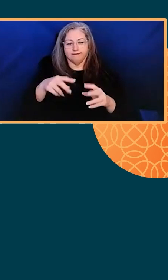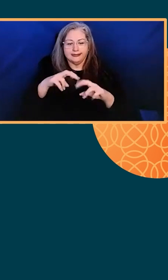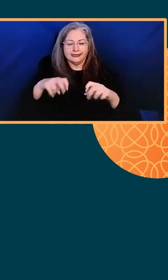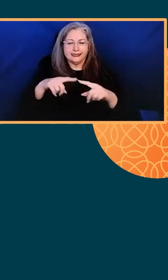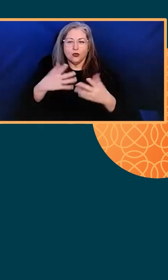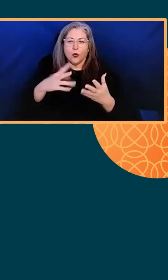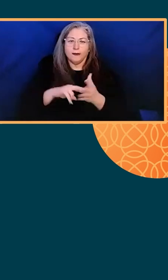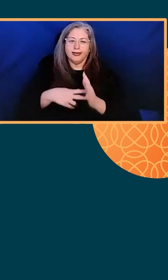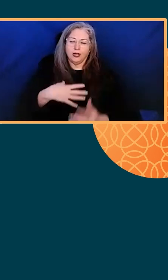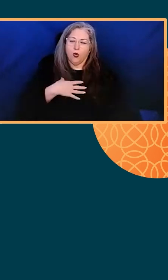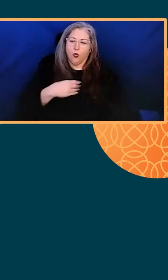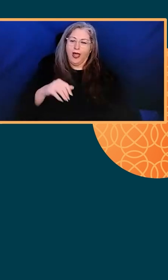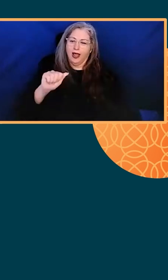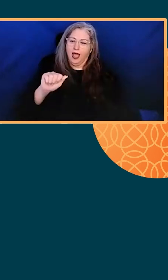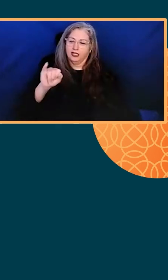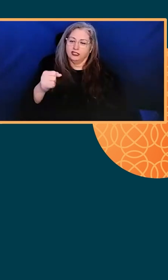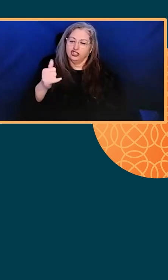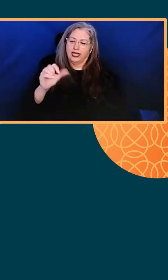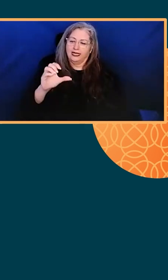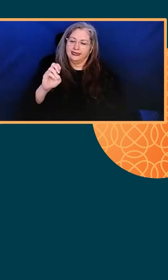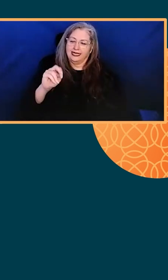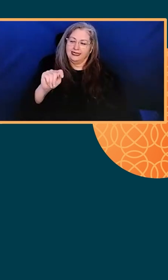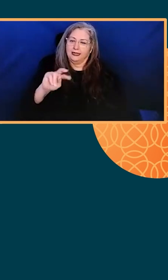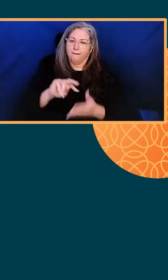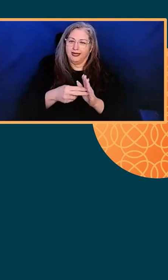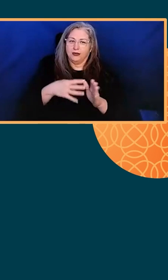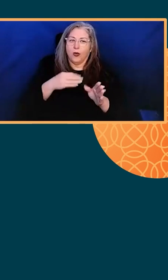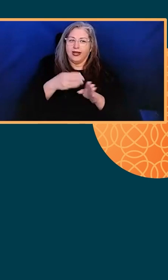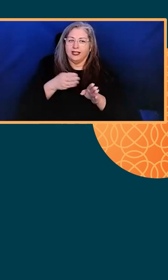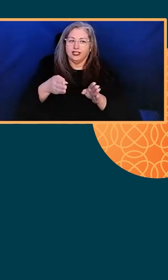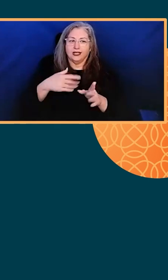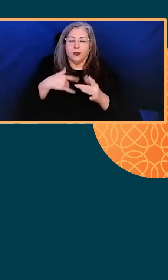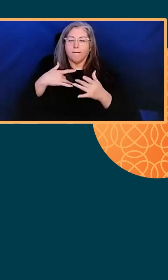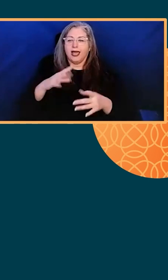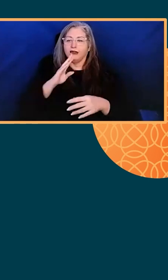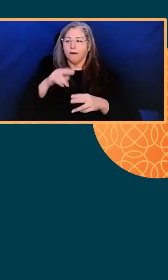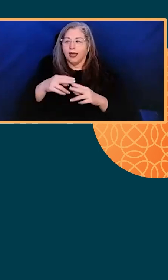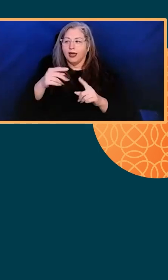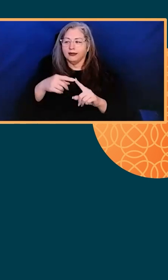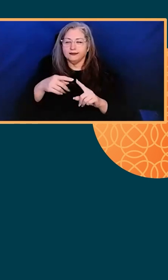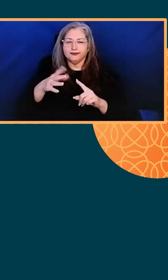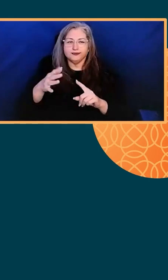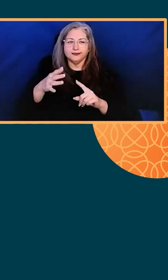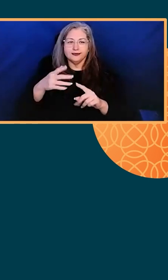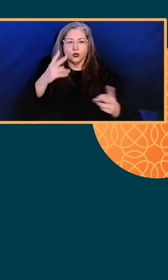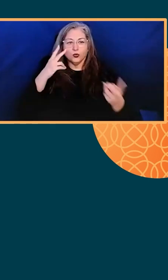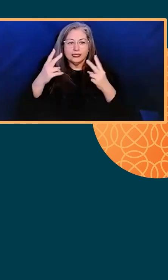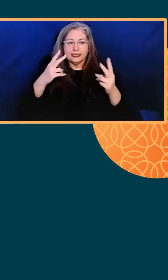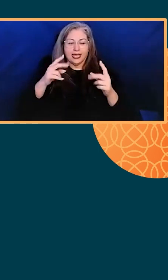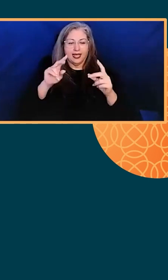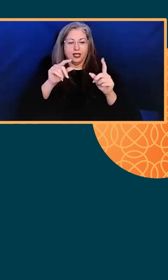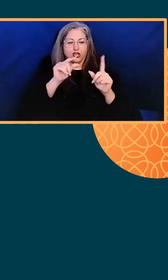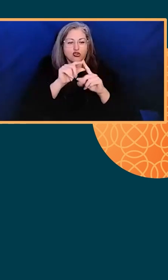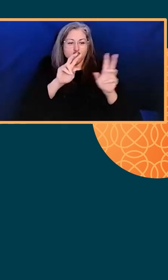white adjacent mean? Just like how we often talk about, you know, we see